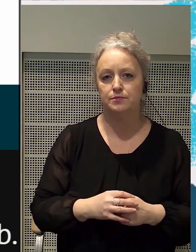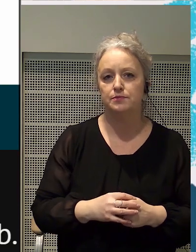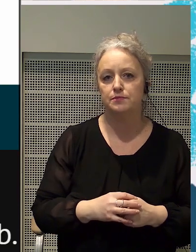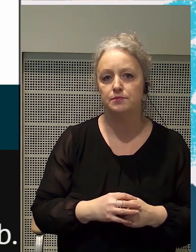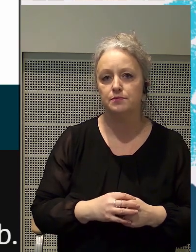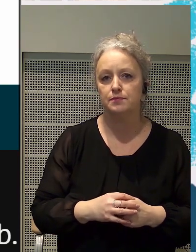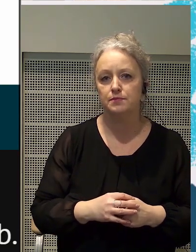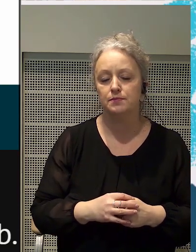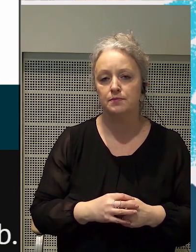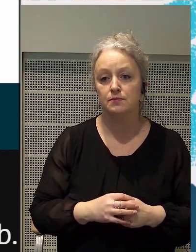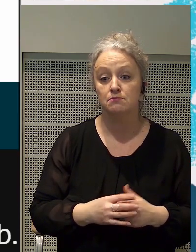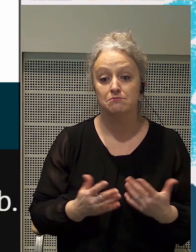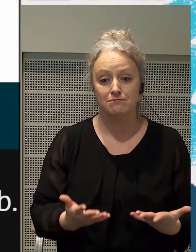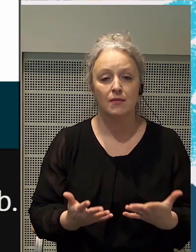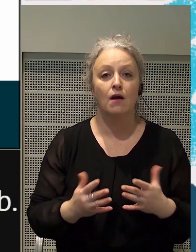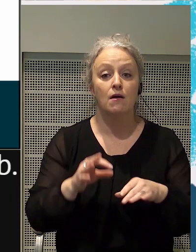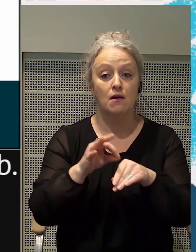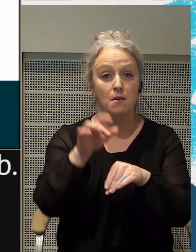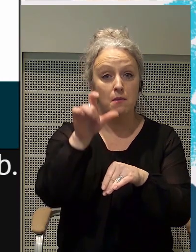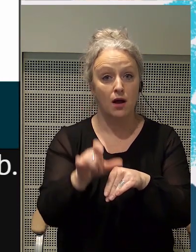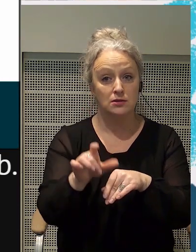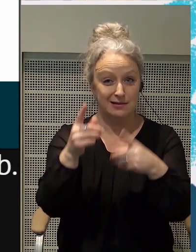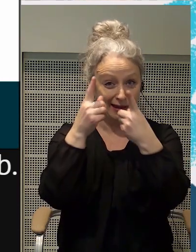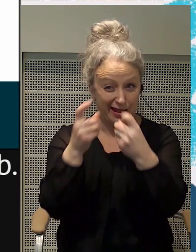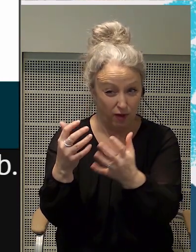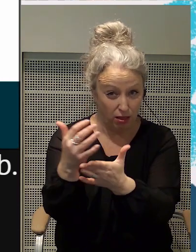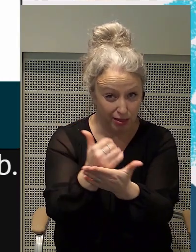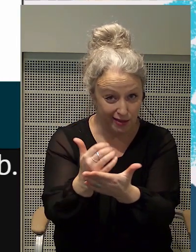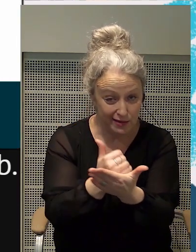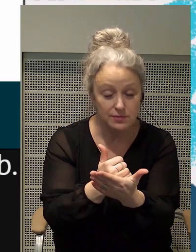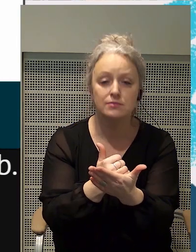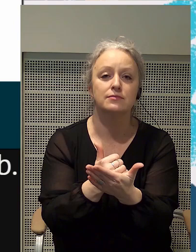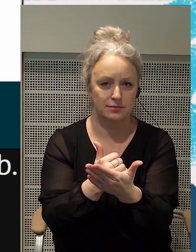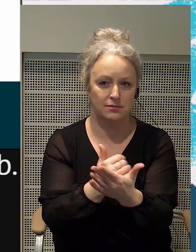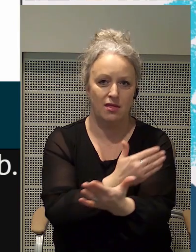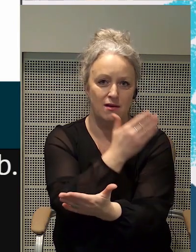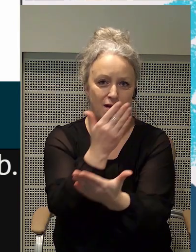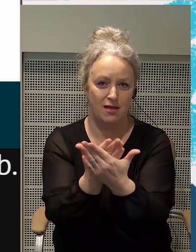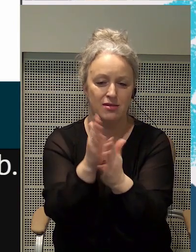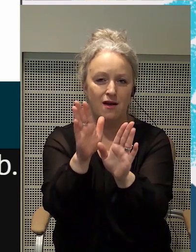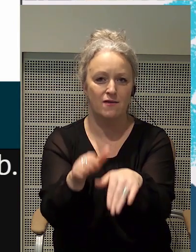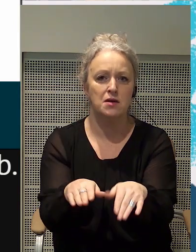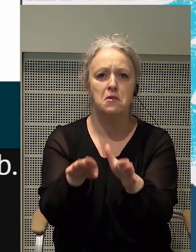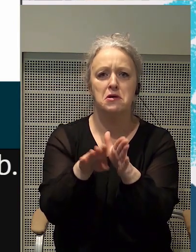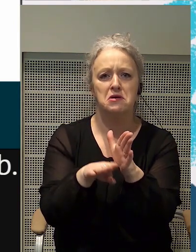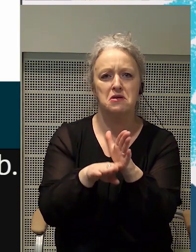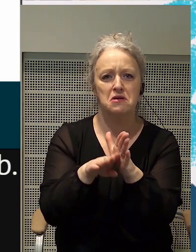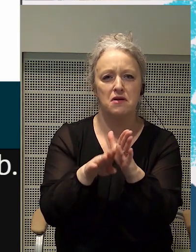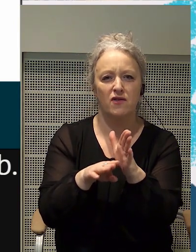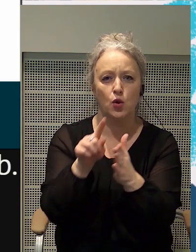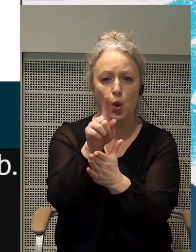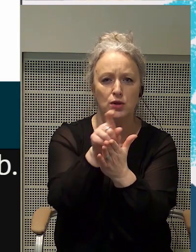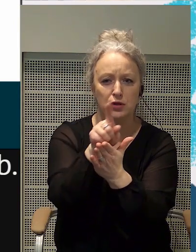and collecting all their answers and looking at the outcomes of that. And you will have unexpected findings. One of the